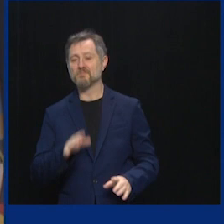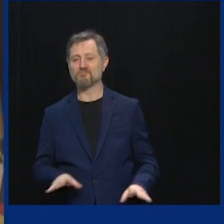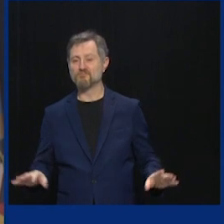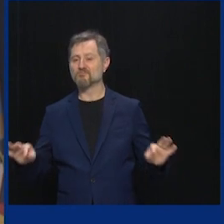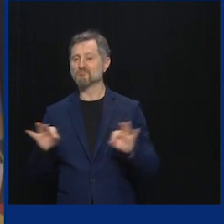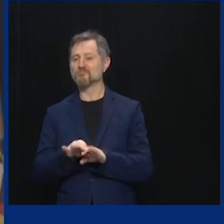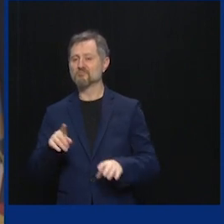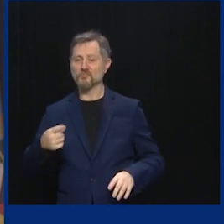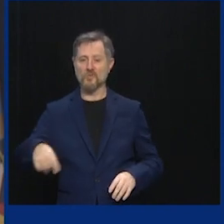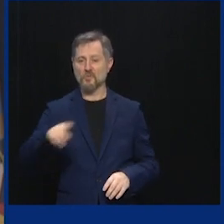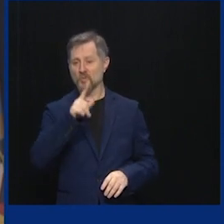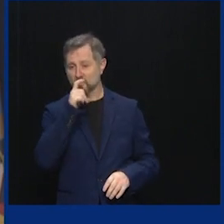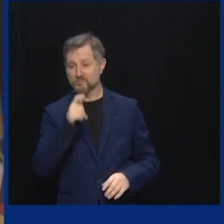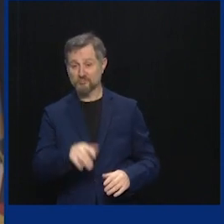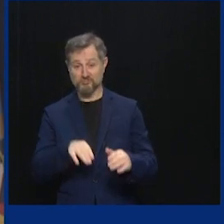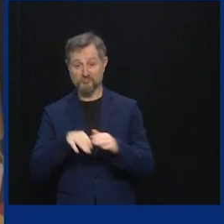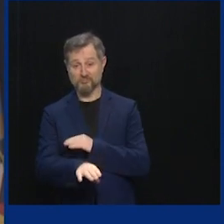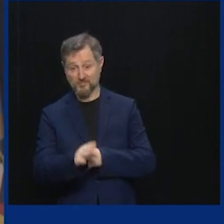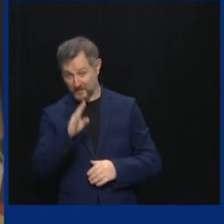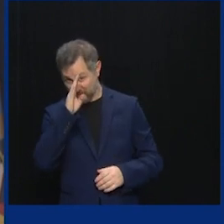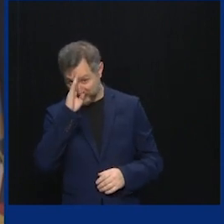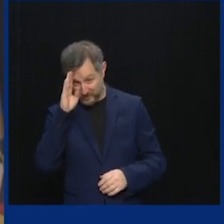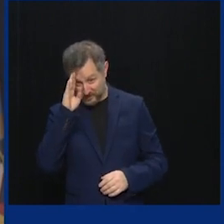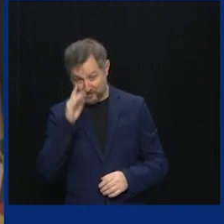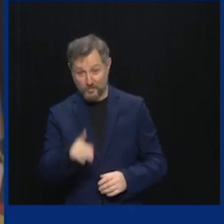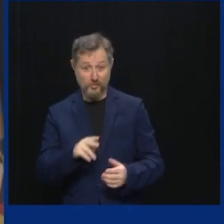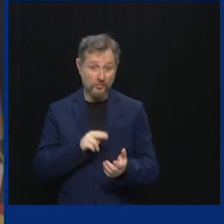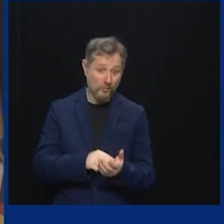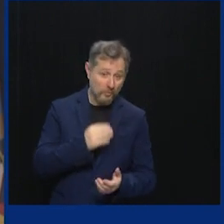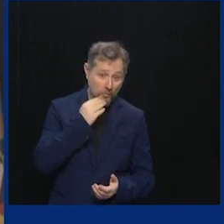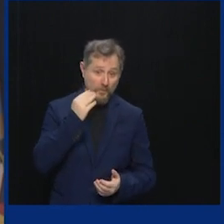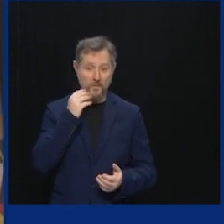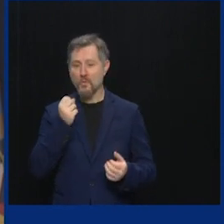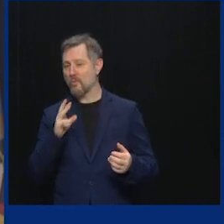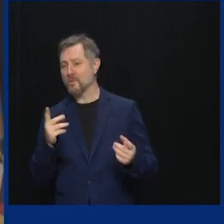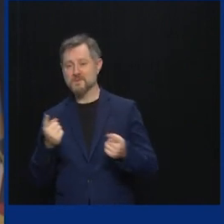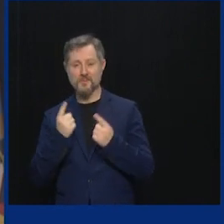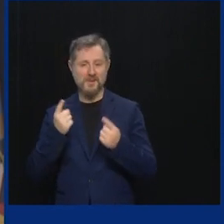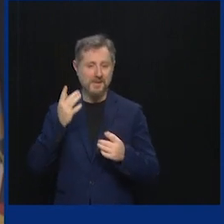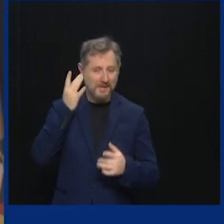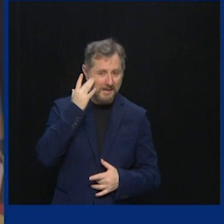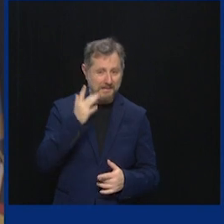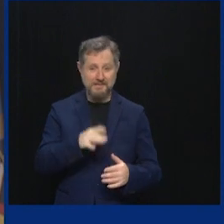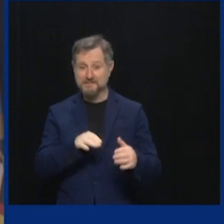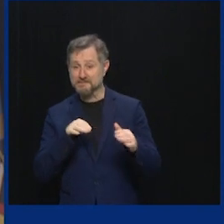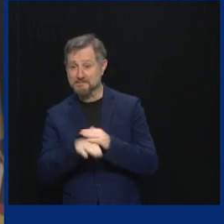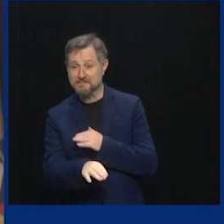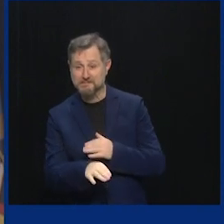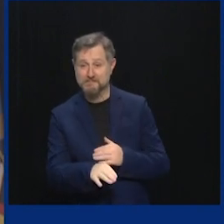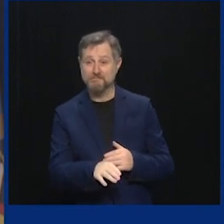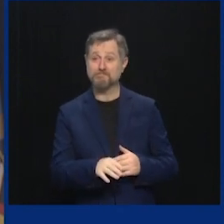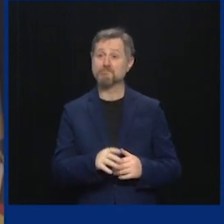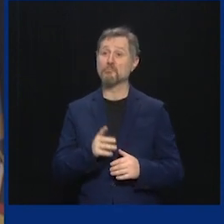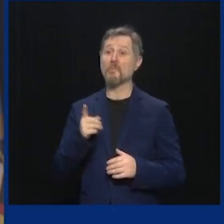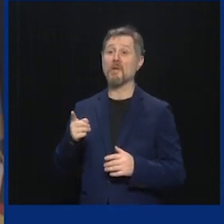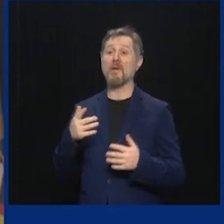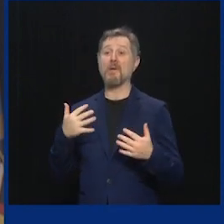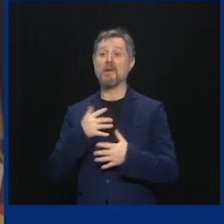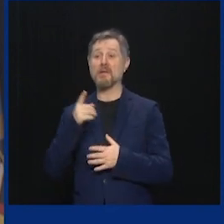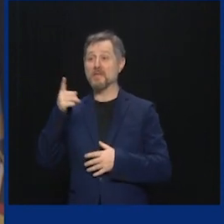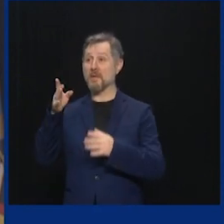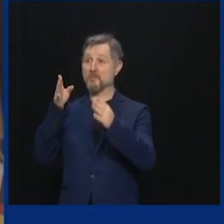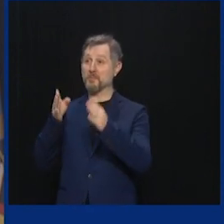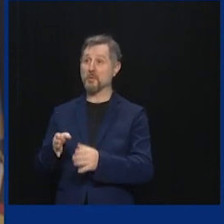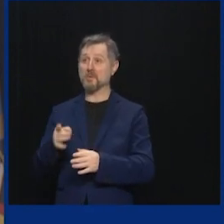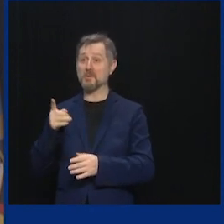individual who enters a healthcare facility because they're sick and they need someone to help take care of them and get them well should never have the fear that they're going to